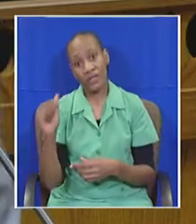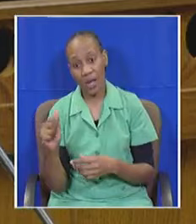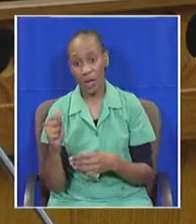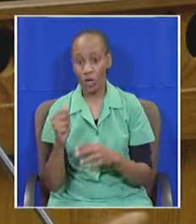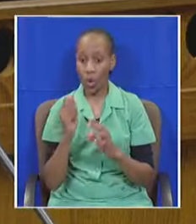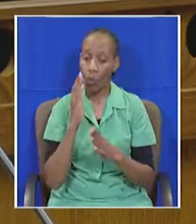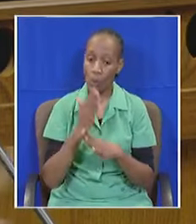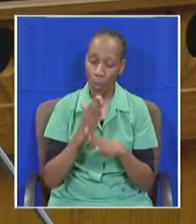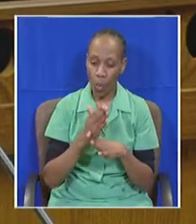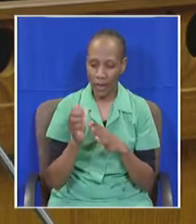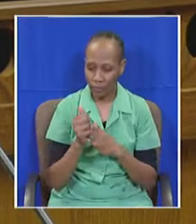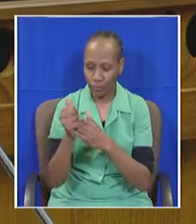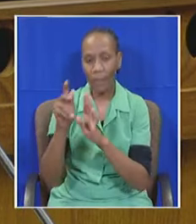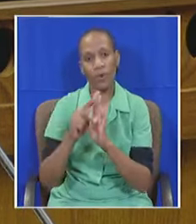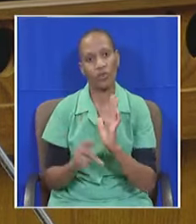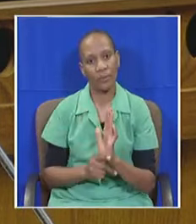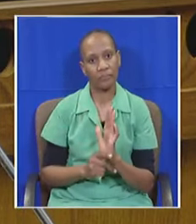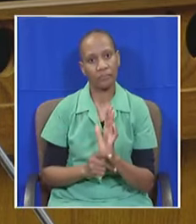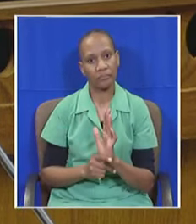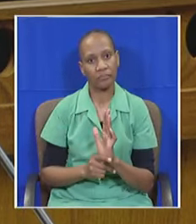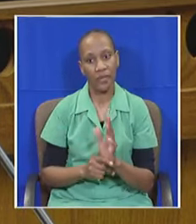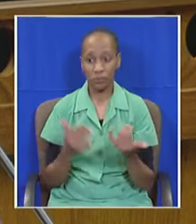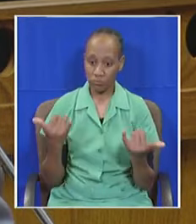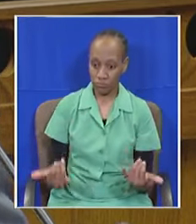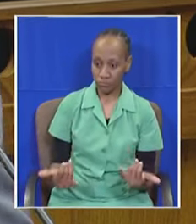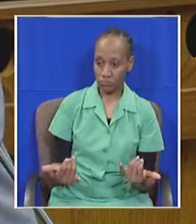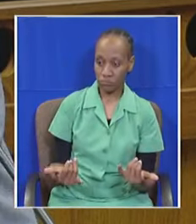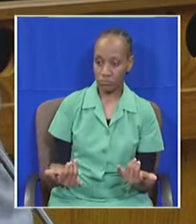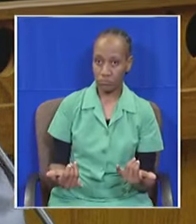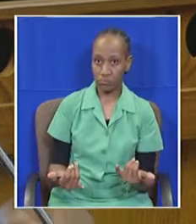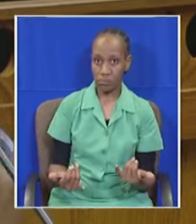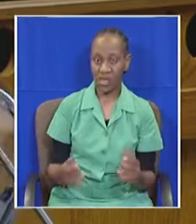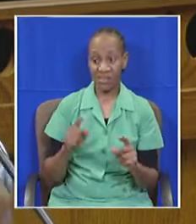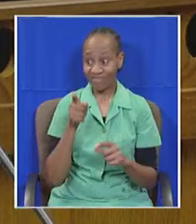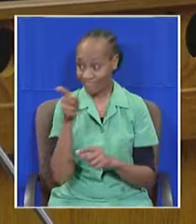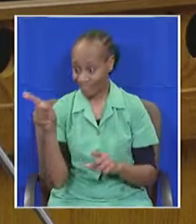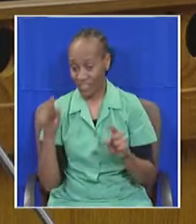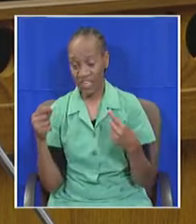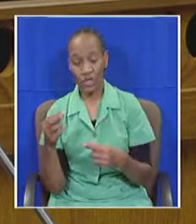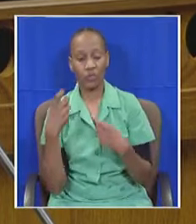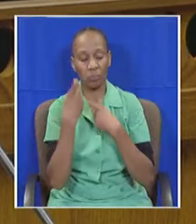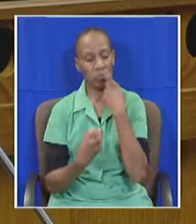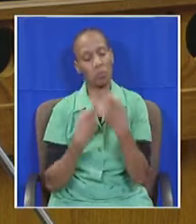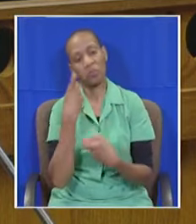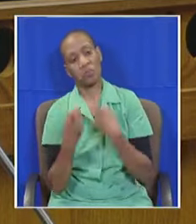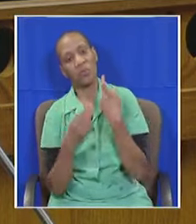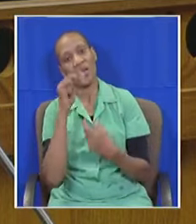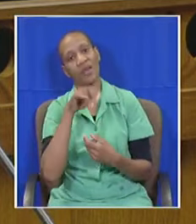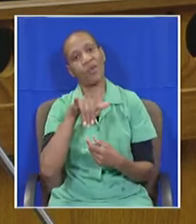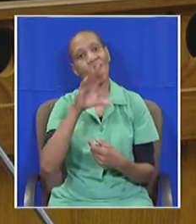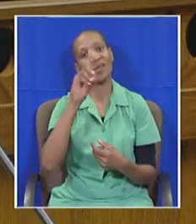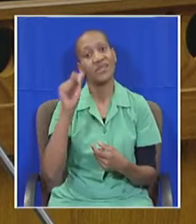guidance program. And that's why none of them will come here and rubbish the NYDA, because they know young people are watching this debate and they'll